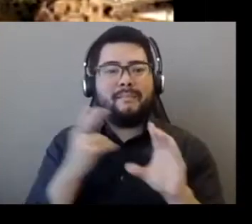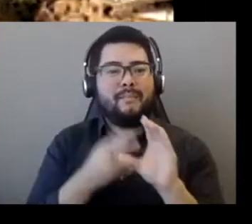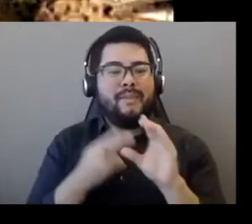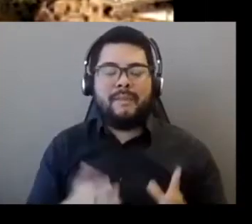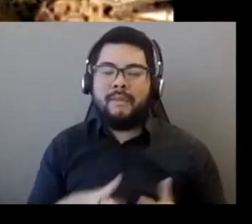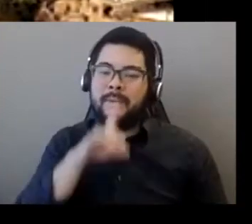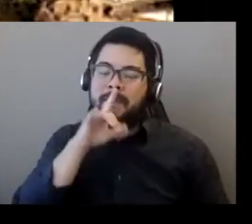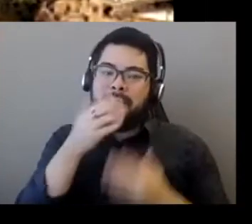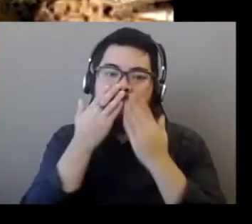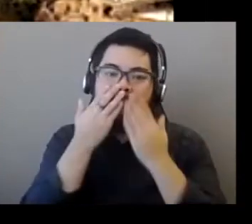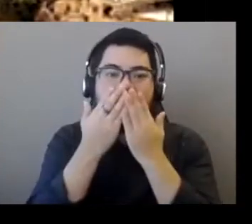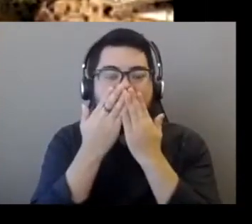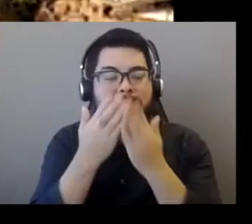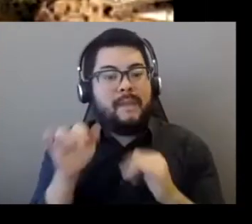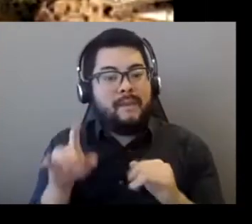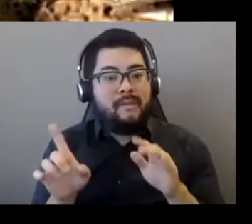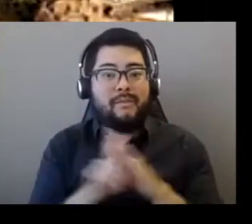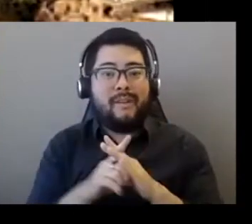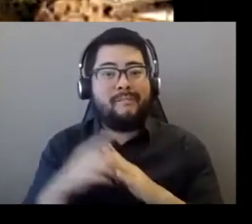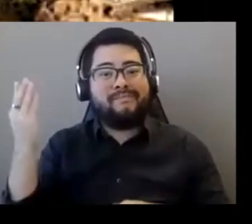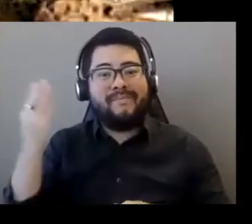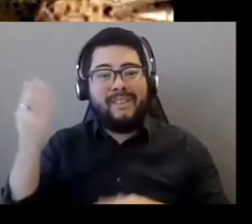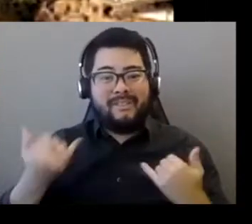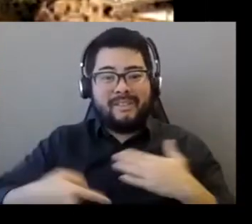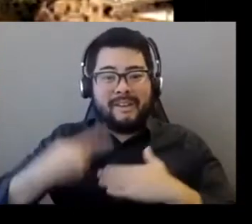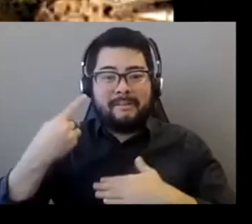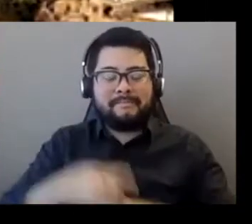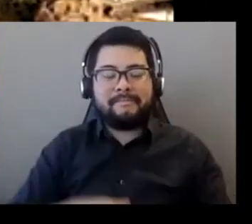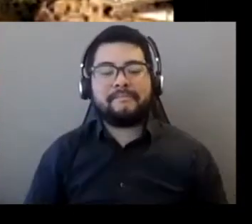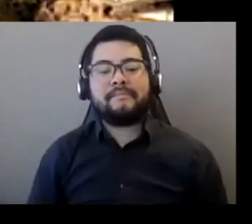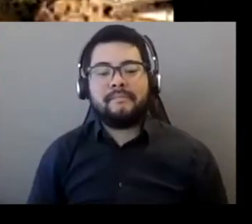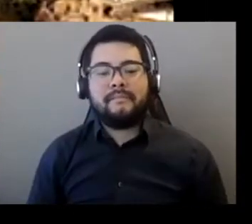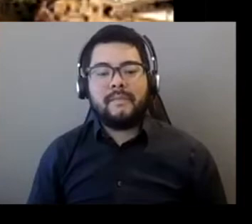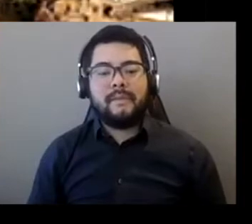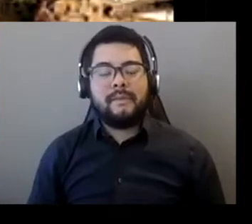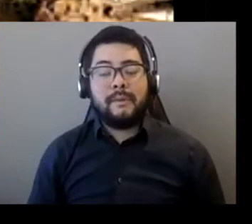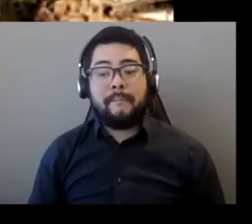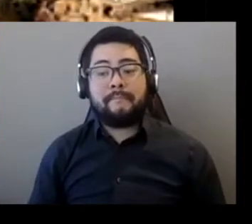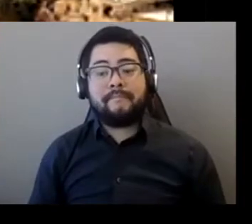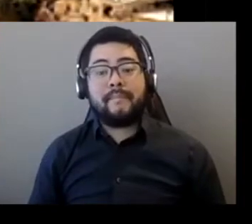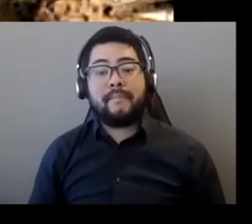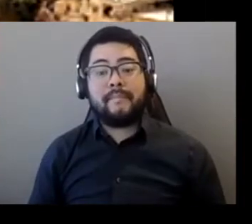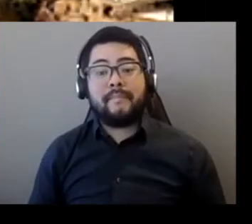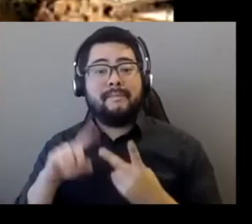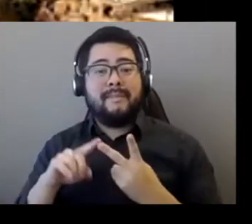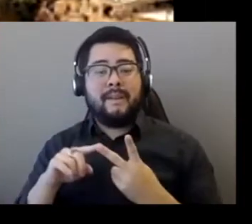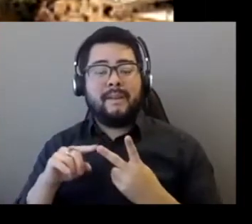grateful that you're here with us. So another question here is,